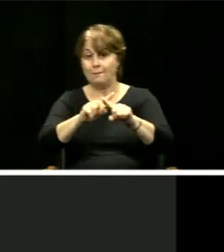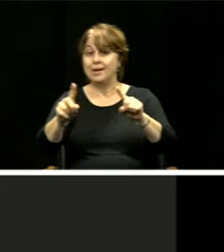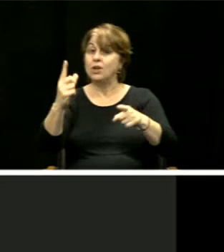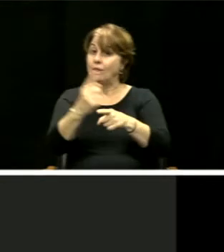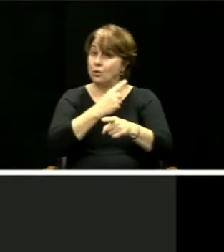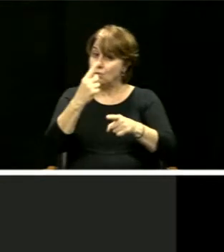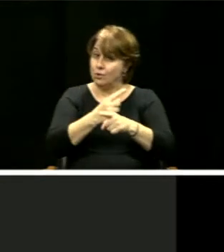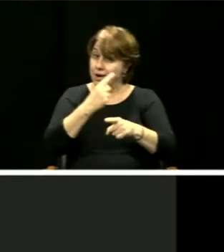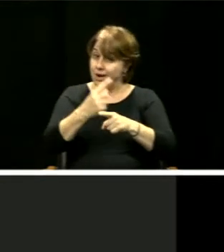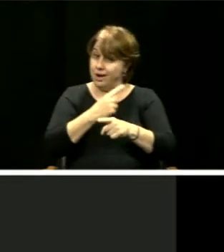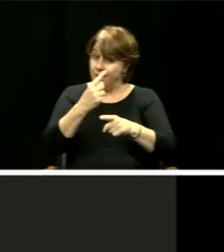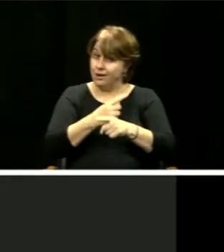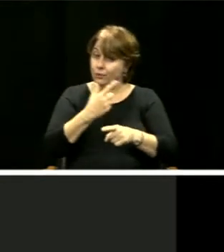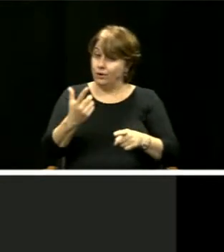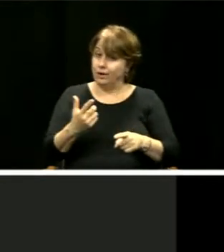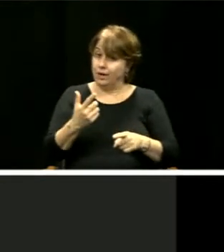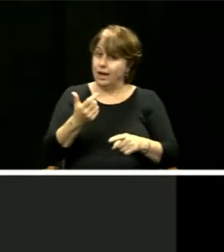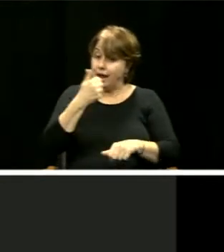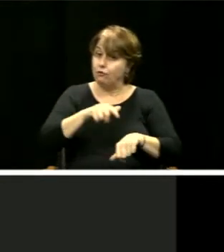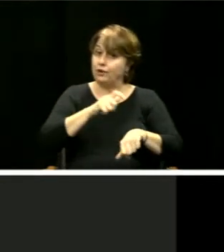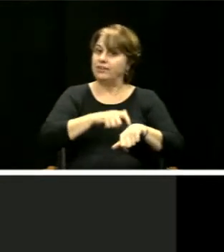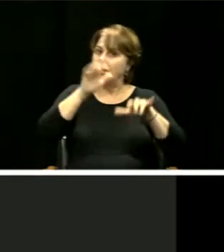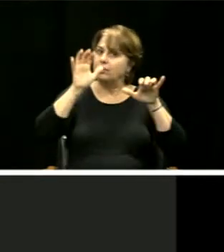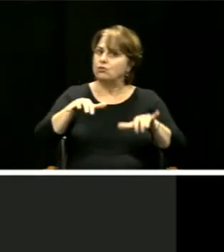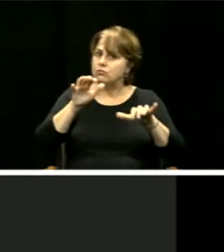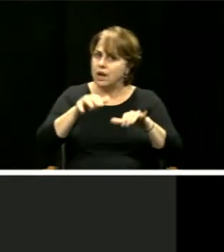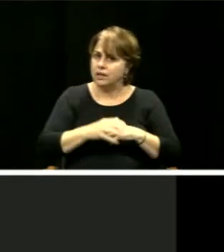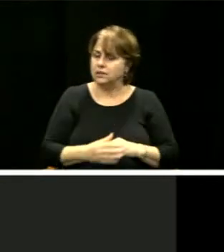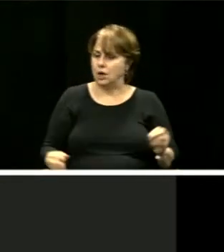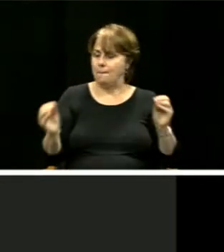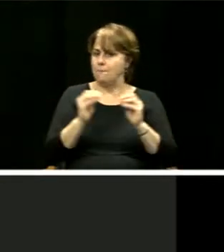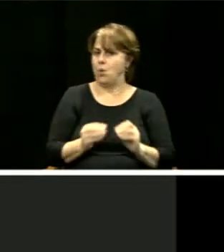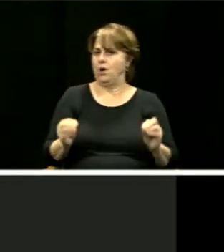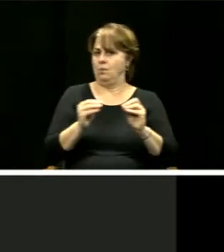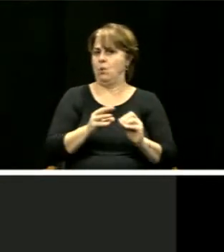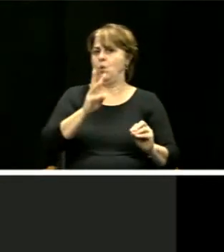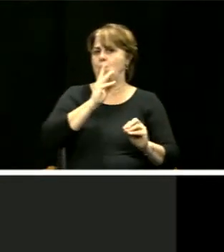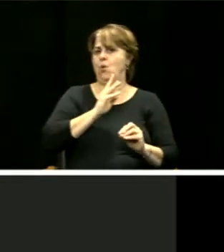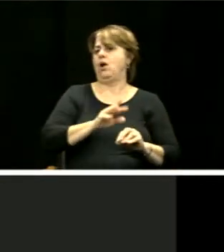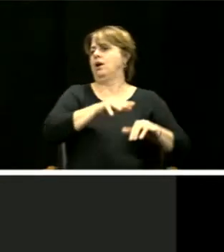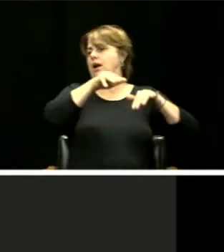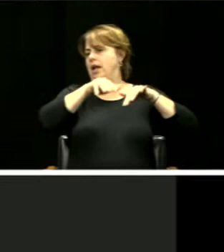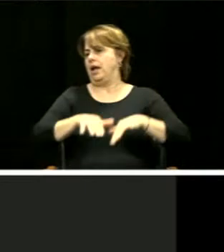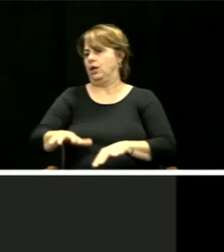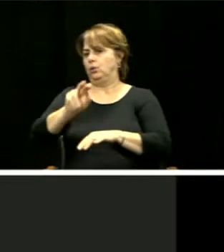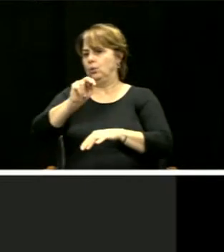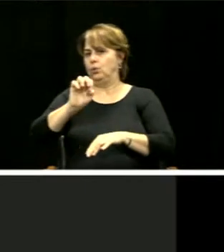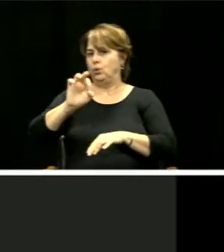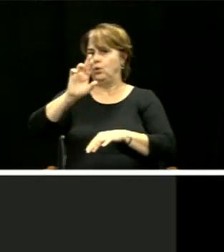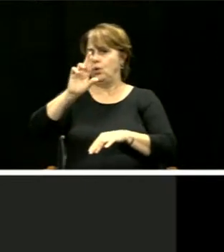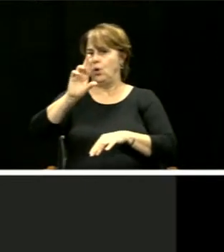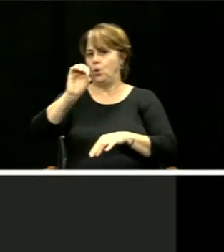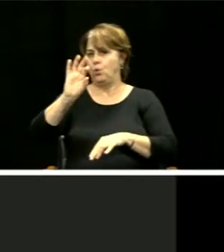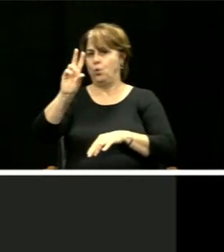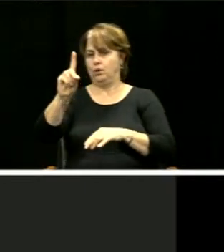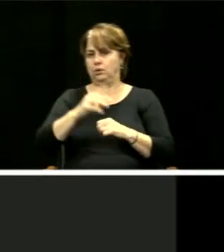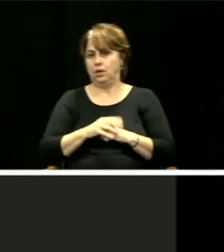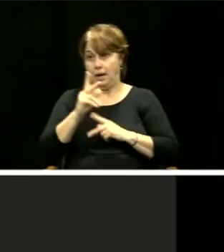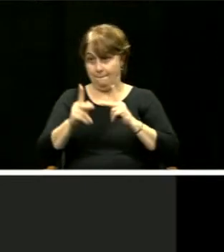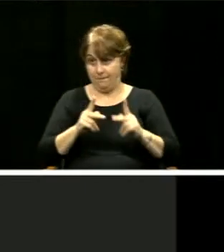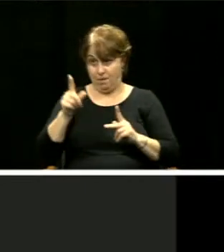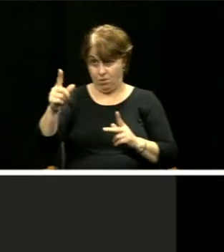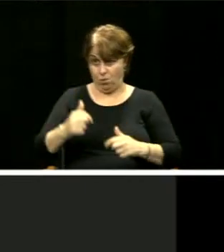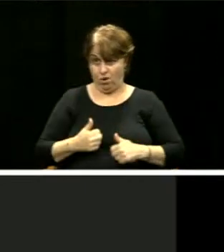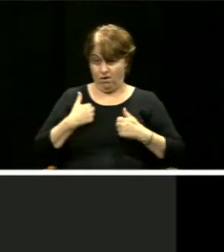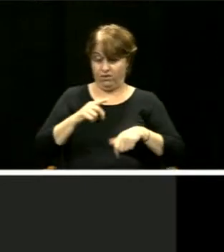regular basis, it seems like every time it rains, there's more water getting to Norwood than we used to see. And people that have been there longer than